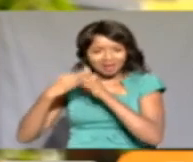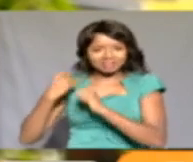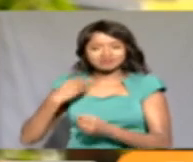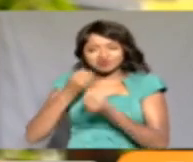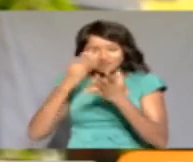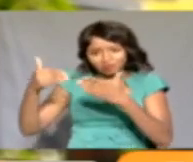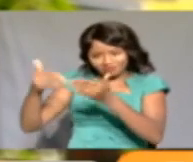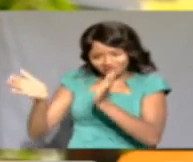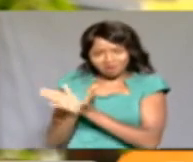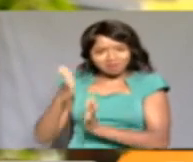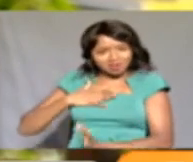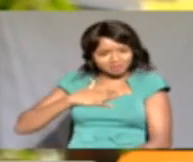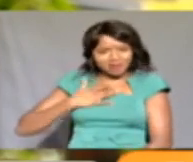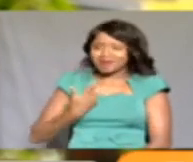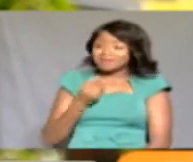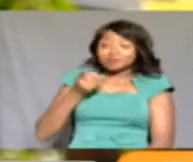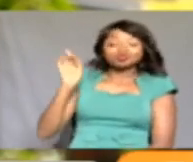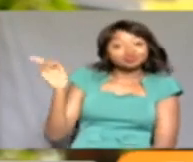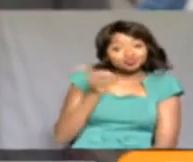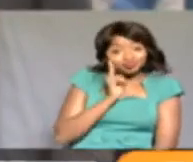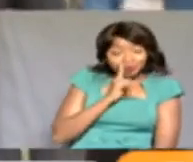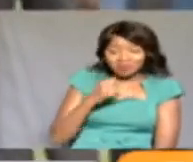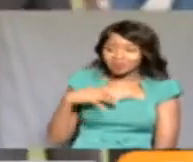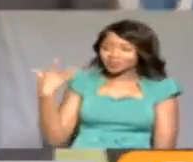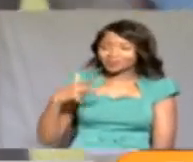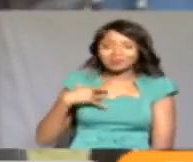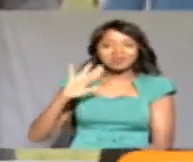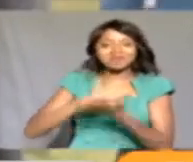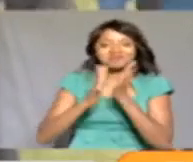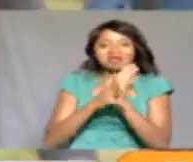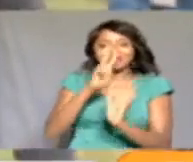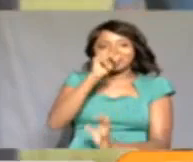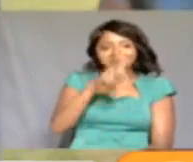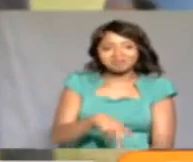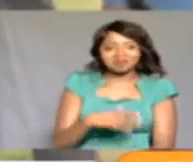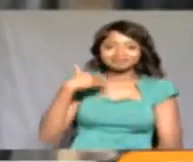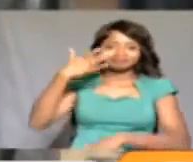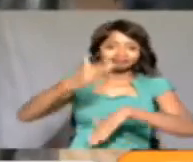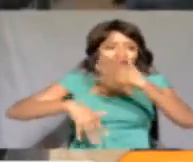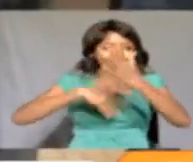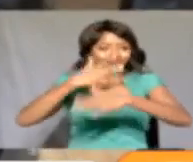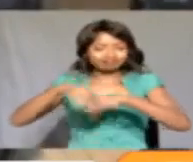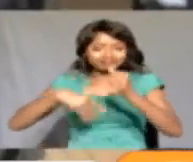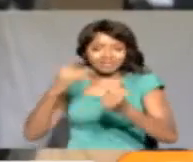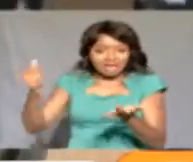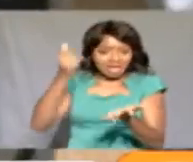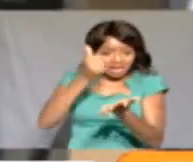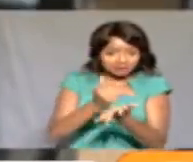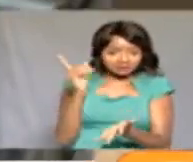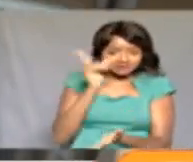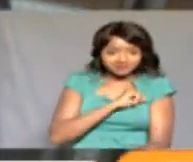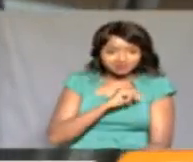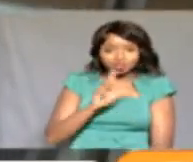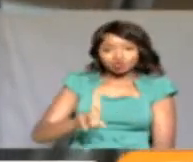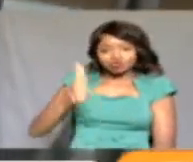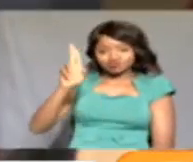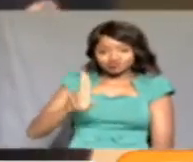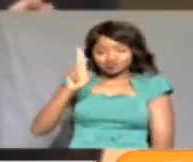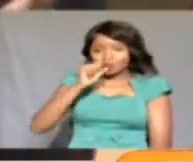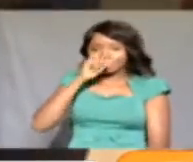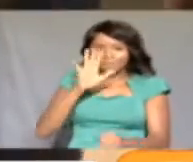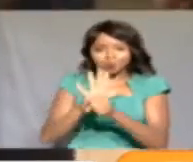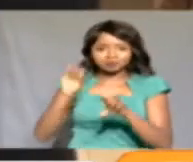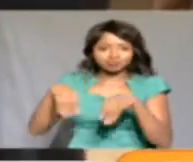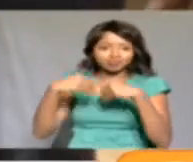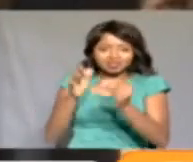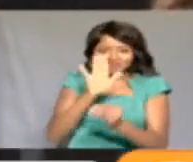tomorrow I will be the Member of Parliament of this constituency. Soon after he was elected, President Uhuru Kenyatta promised to